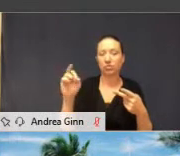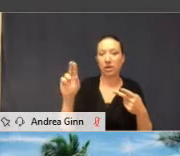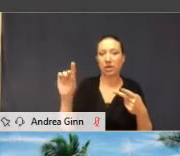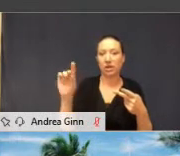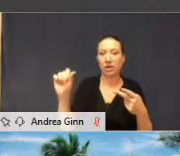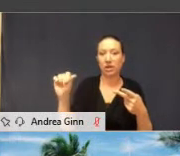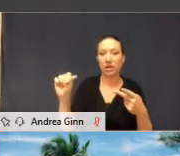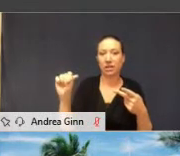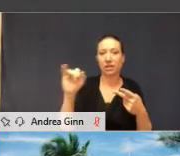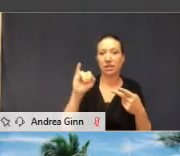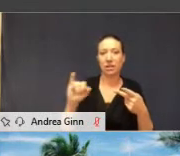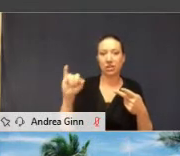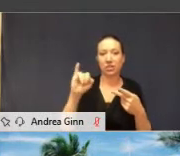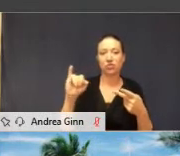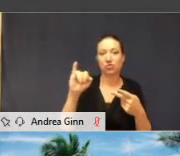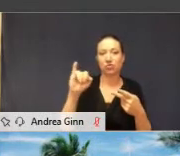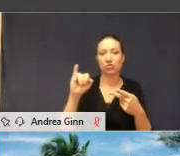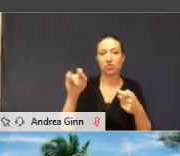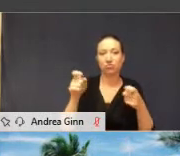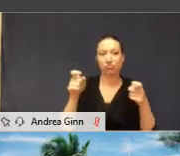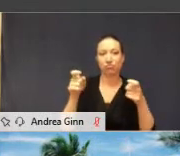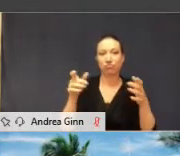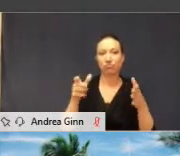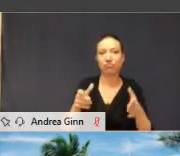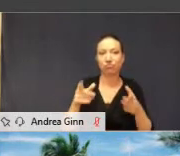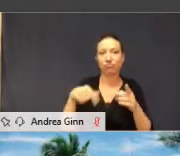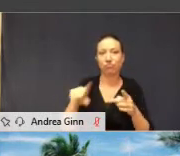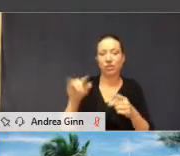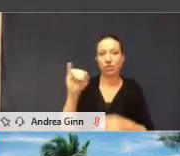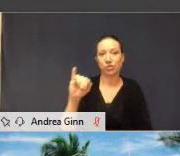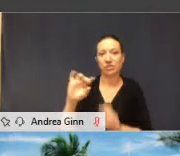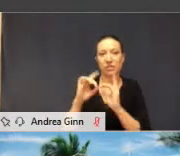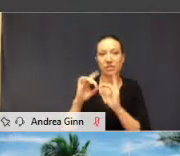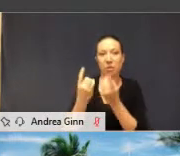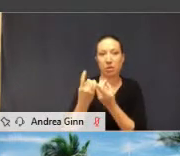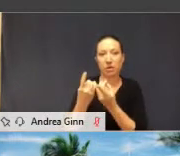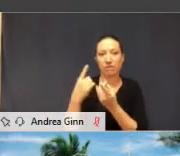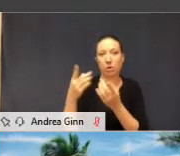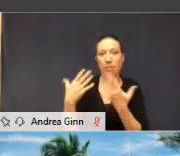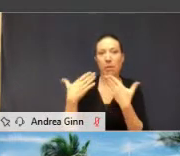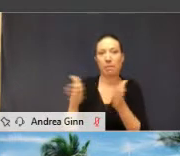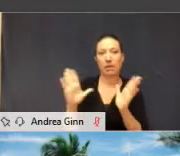of the Human Services Department. So who's going to go first?